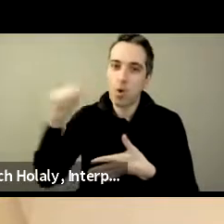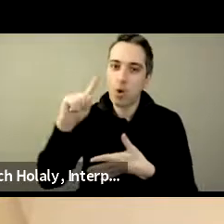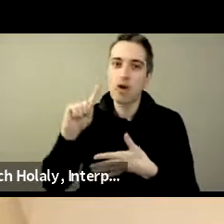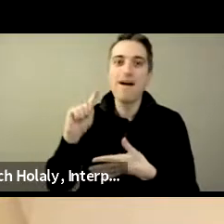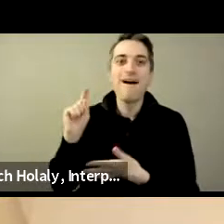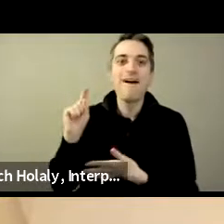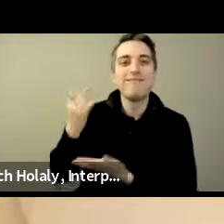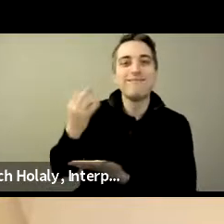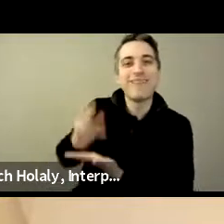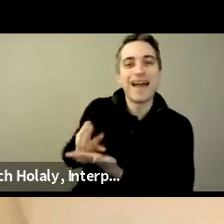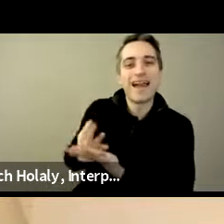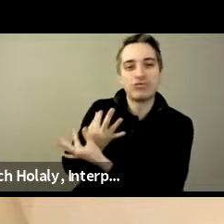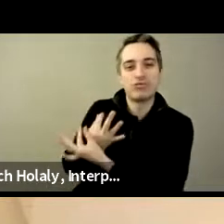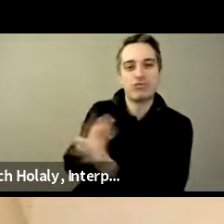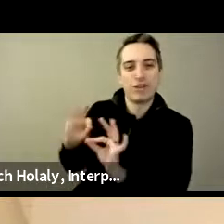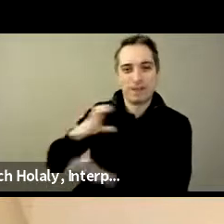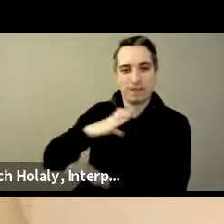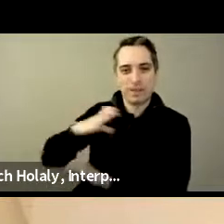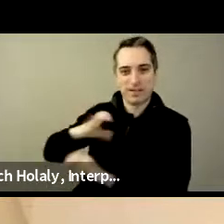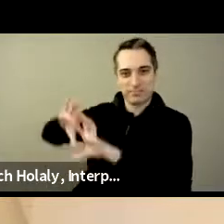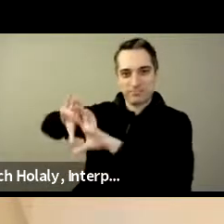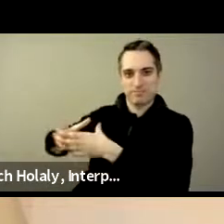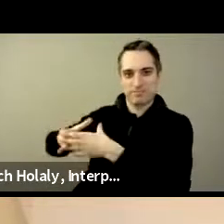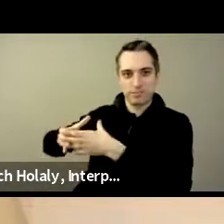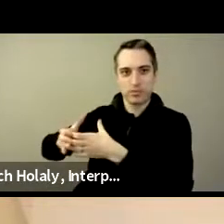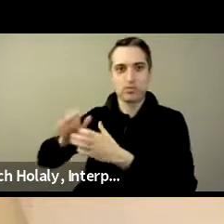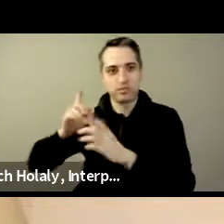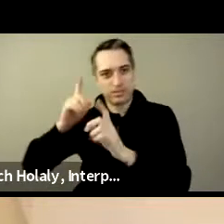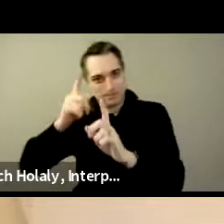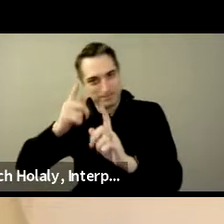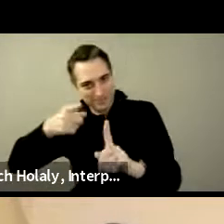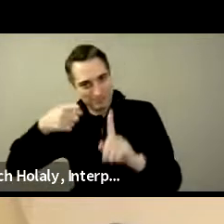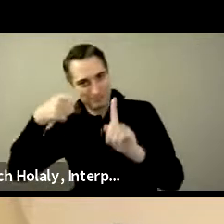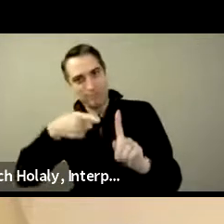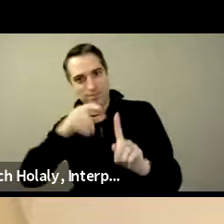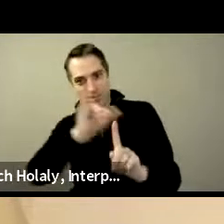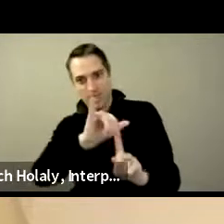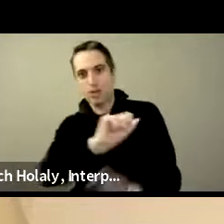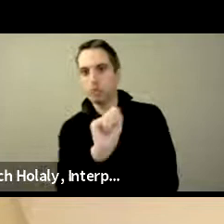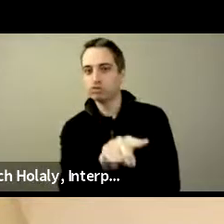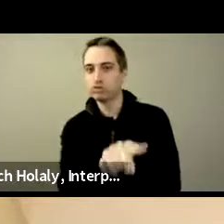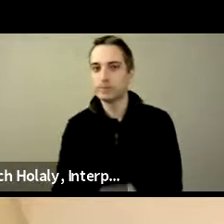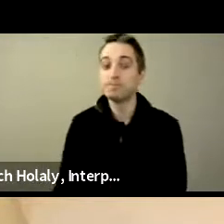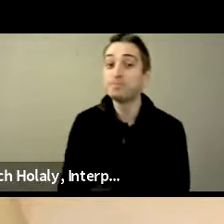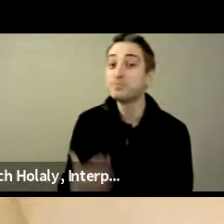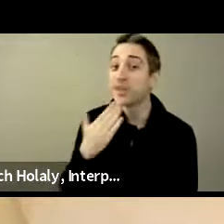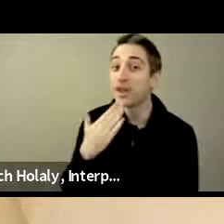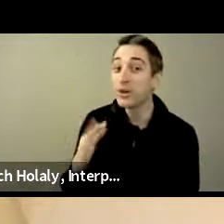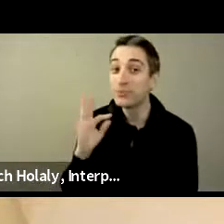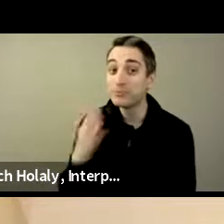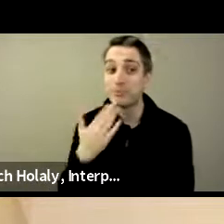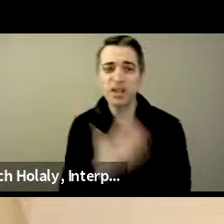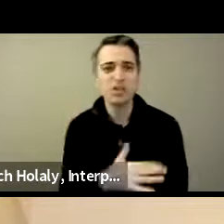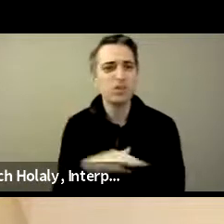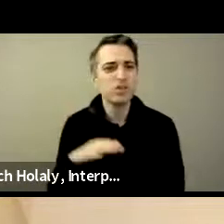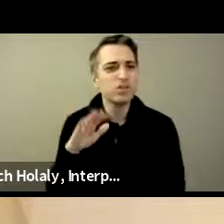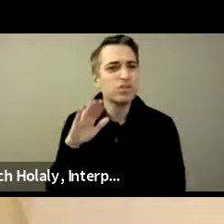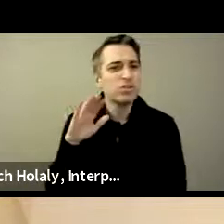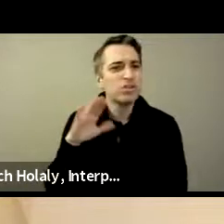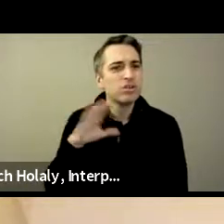to be working exactly that angle. Great, thank you. Yeah, thank you. Commissioner Corvo, your hand is